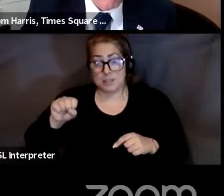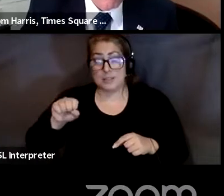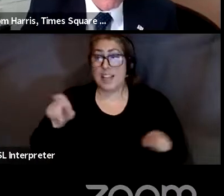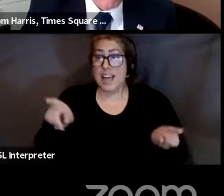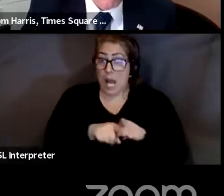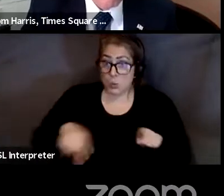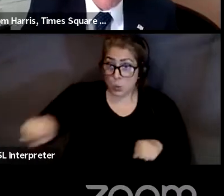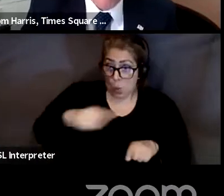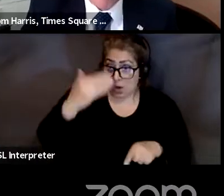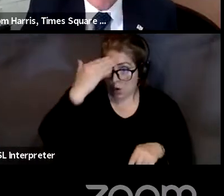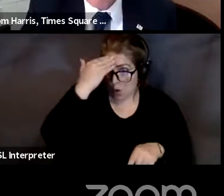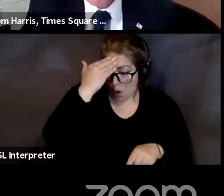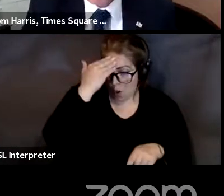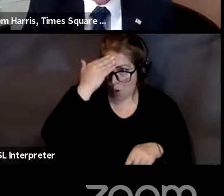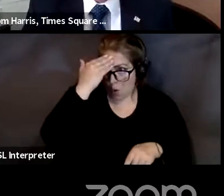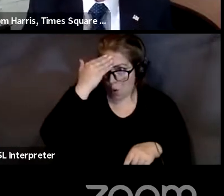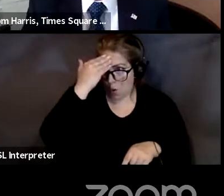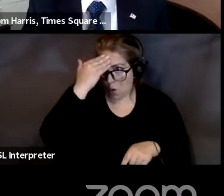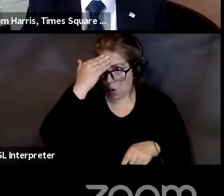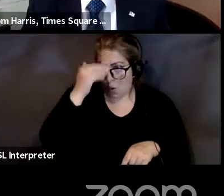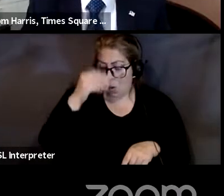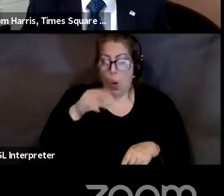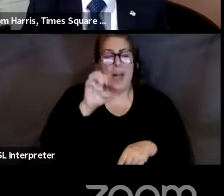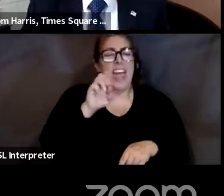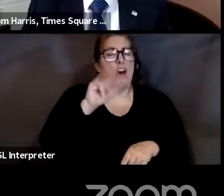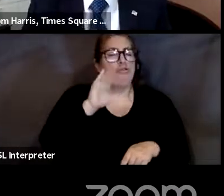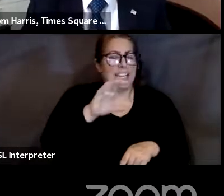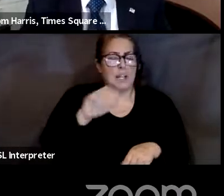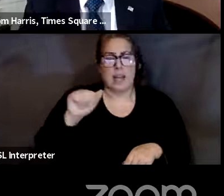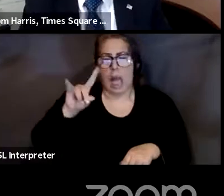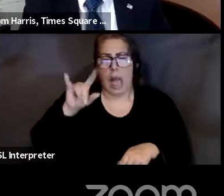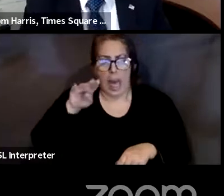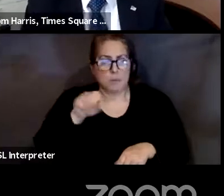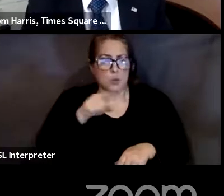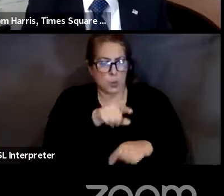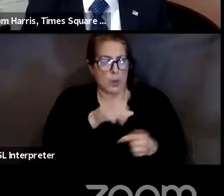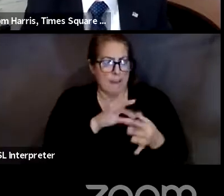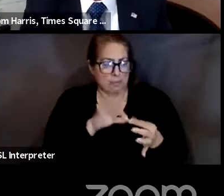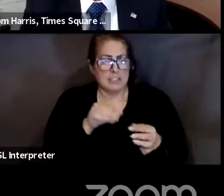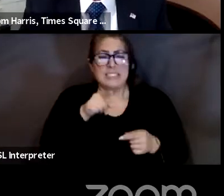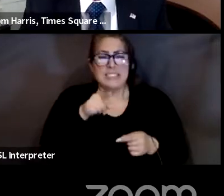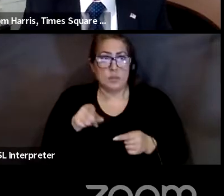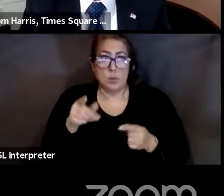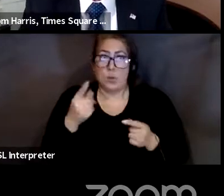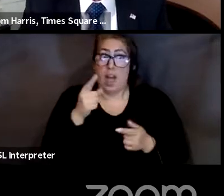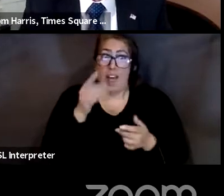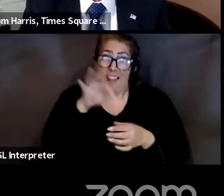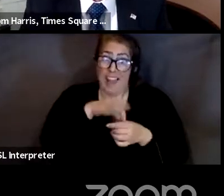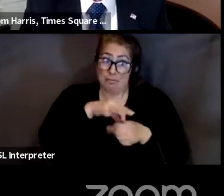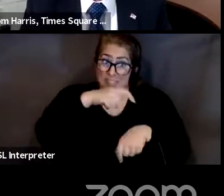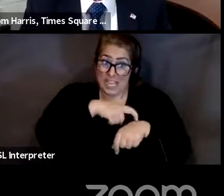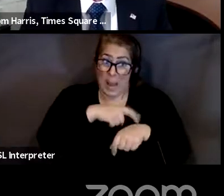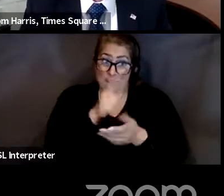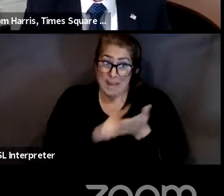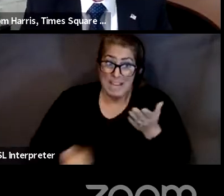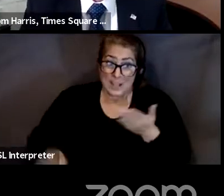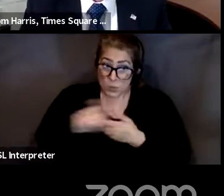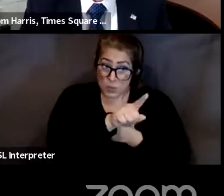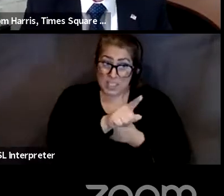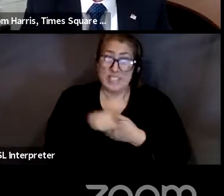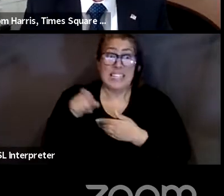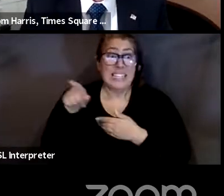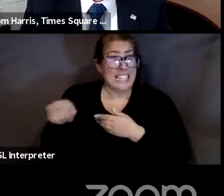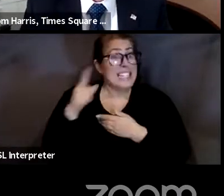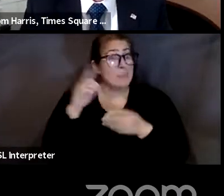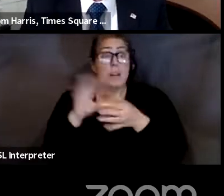today, and Mr. Adams is very, very, very likely to win. He has talked a very good